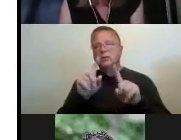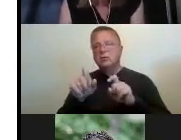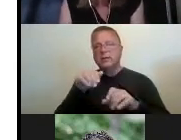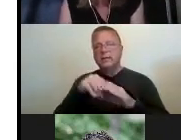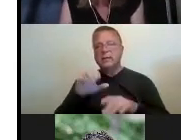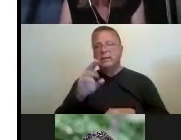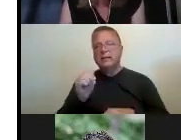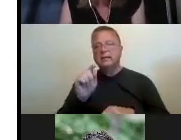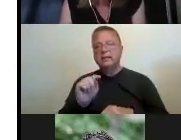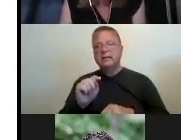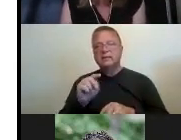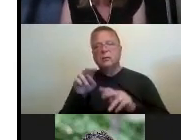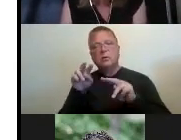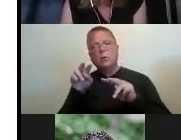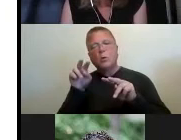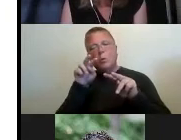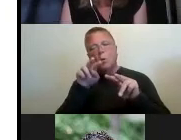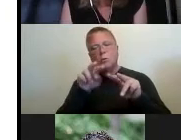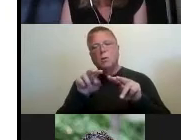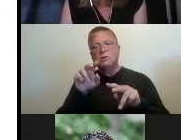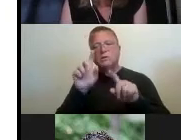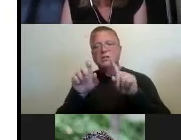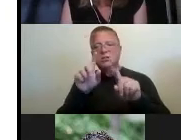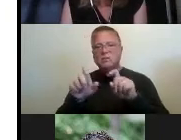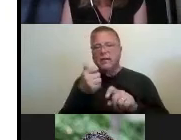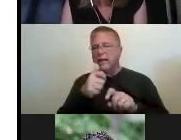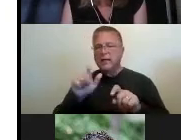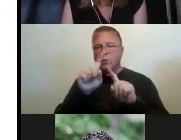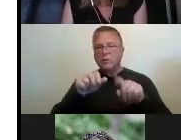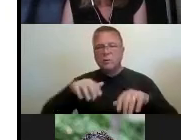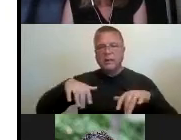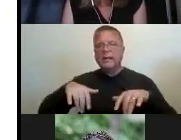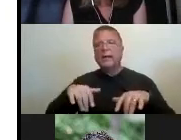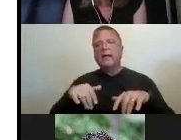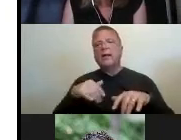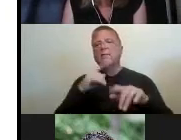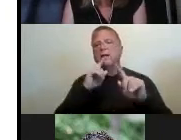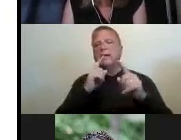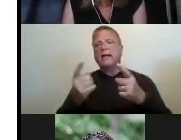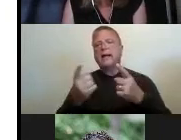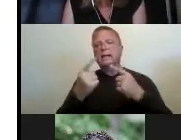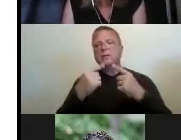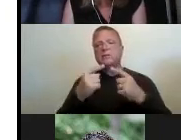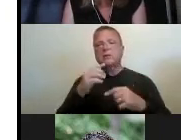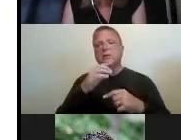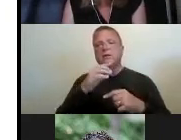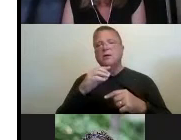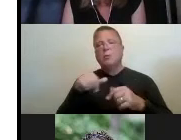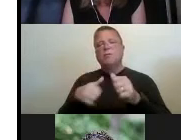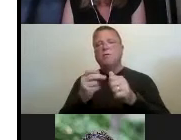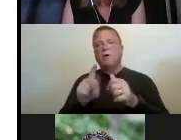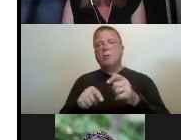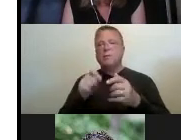for the survey. And for any questions that we might not get to tonight that you have dropped in the chat, we will follow up in writing to everybody